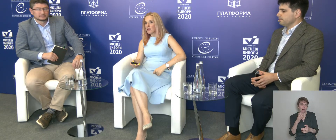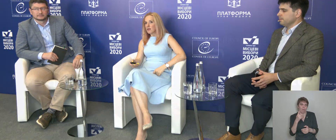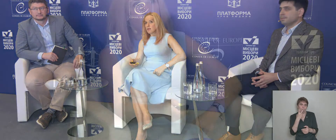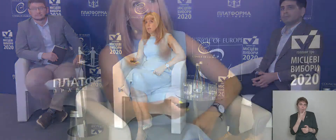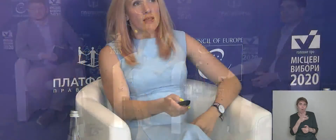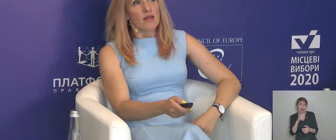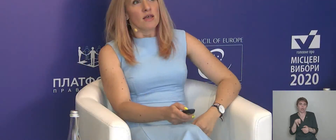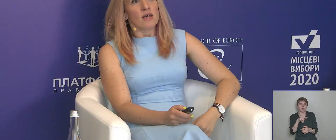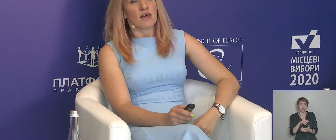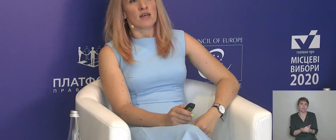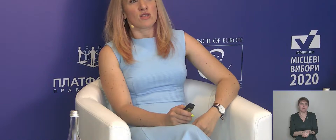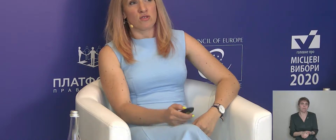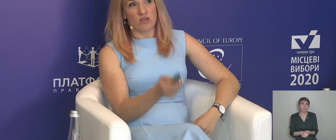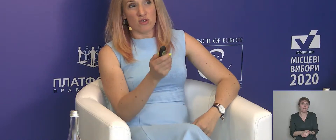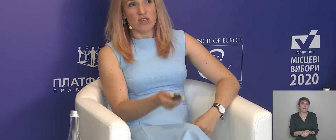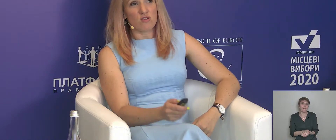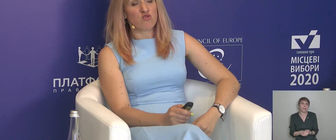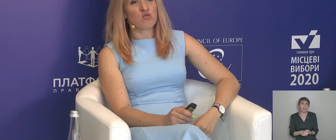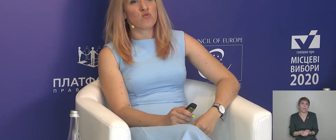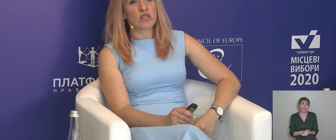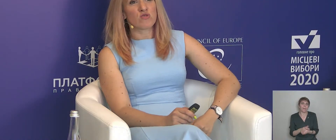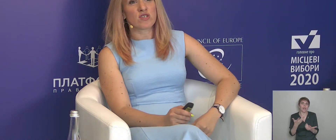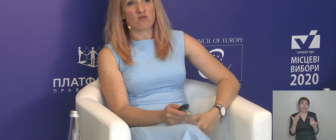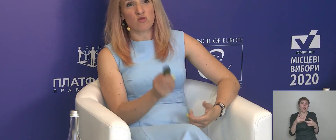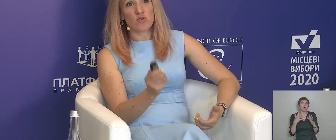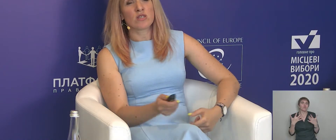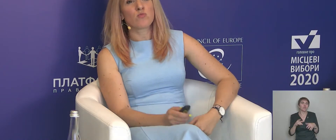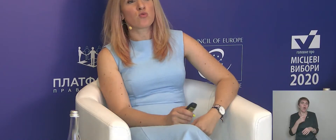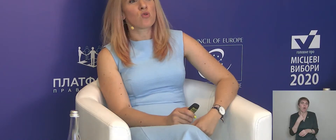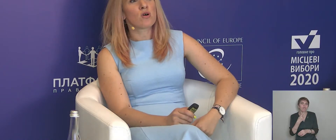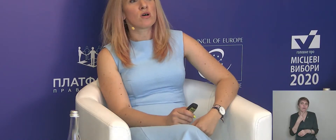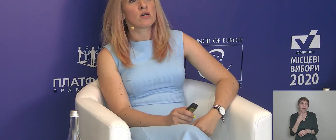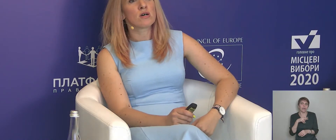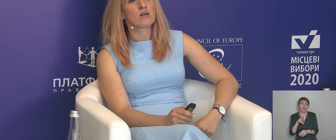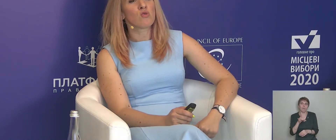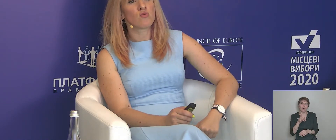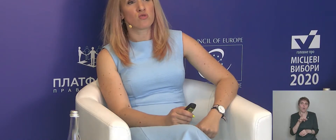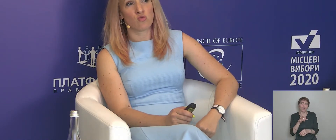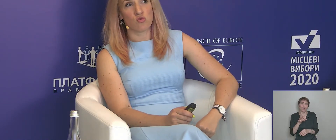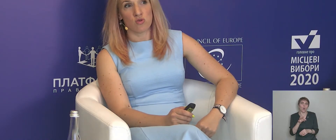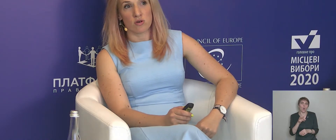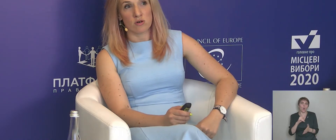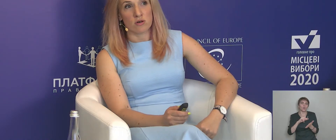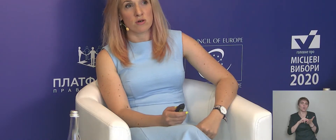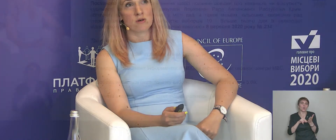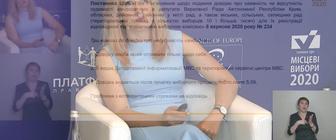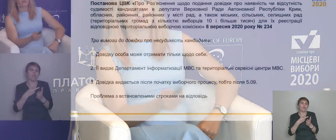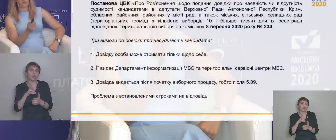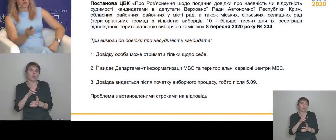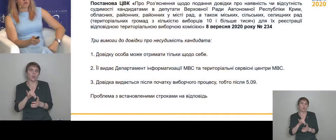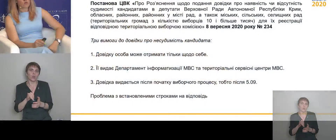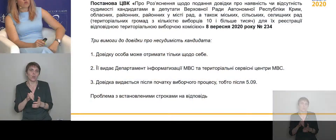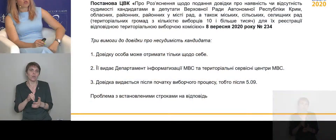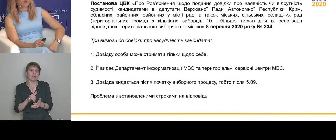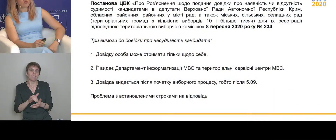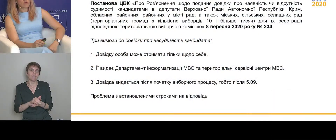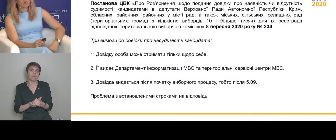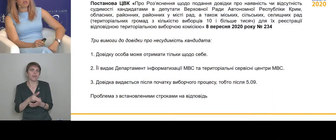or issue which could be resolved in that simple manner. We've mentioned already the